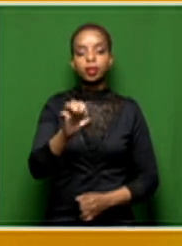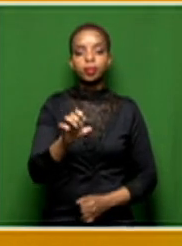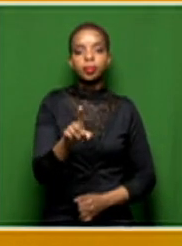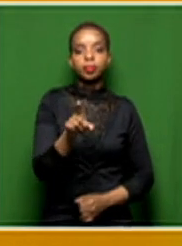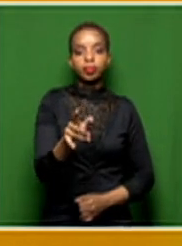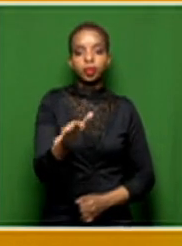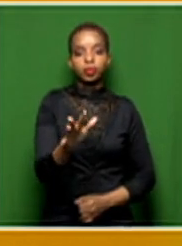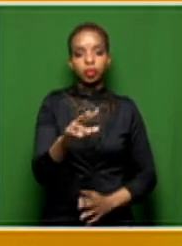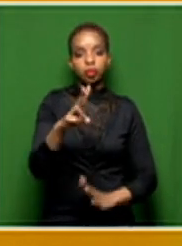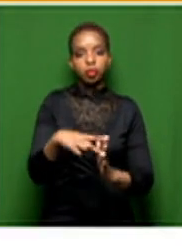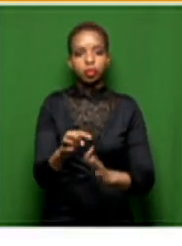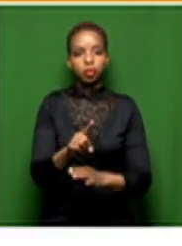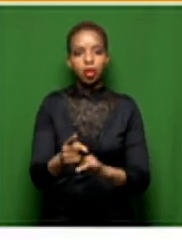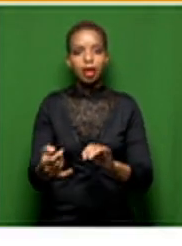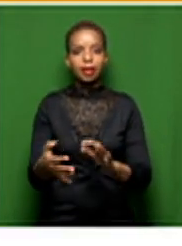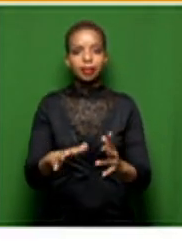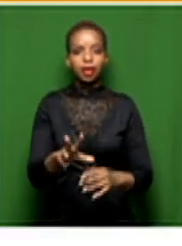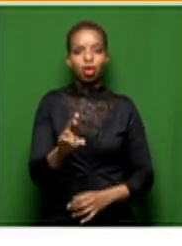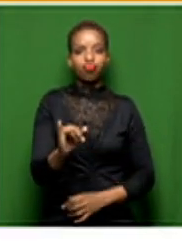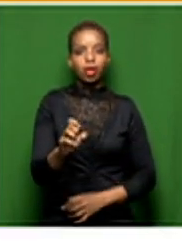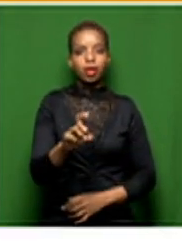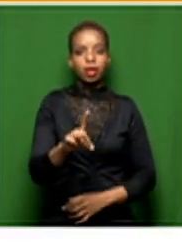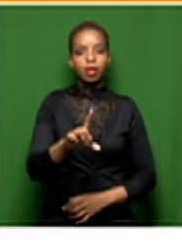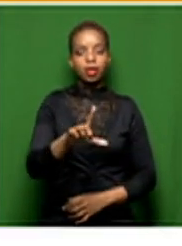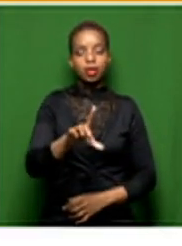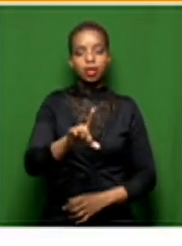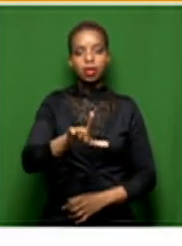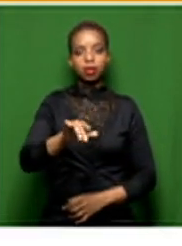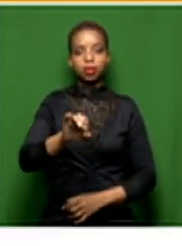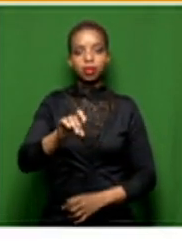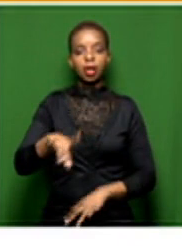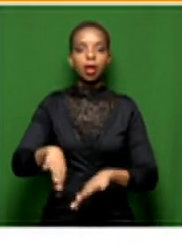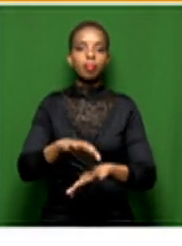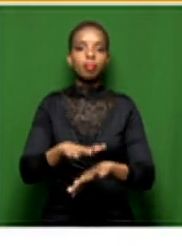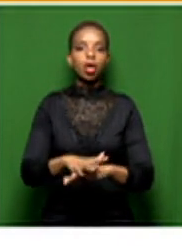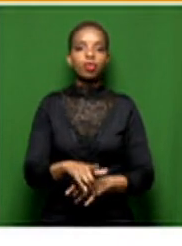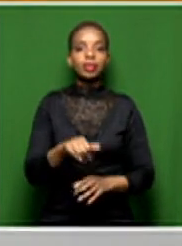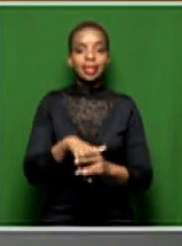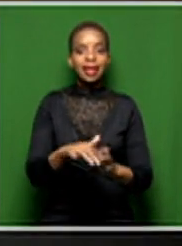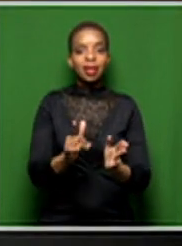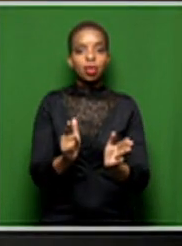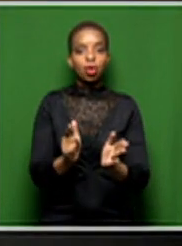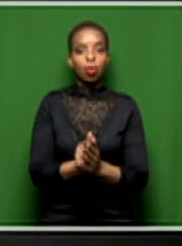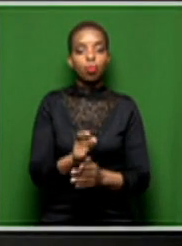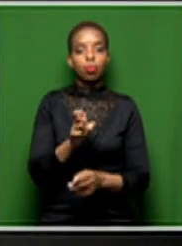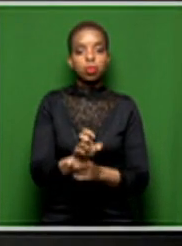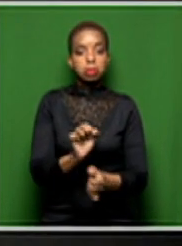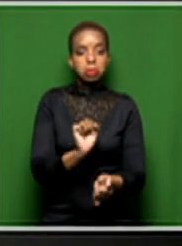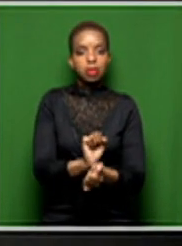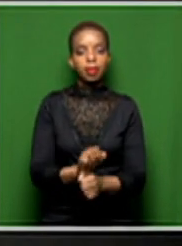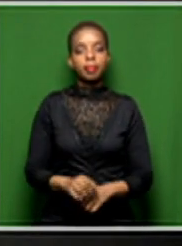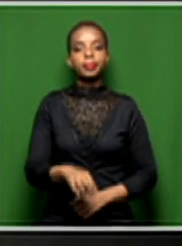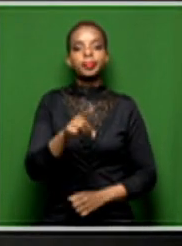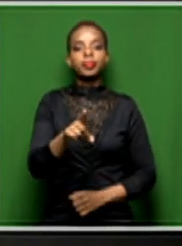titled Debts Riddled Marriage, the In-Laws Unintended Marriage Trap. Now, this offering is described as a